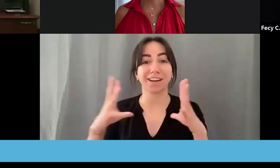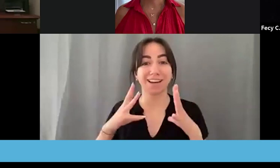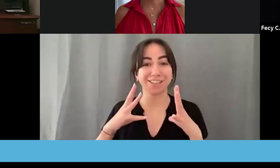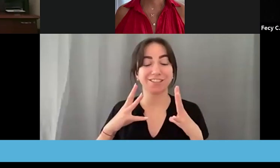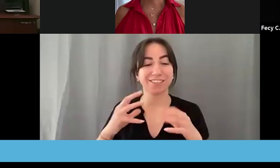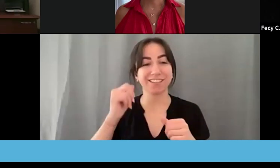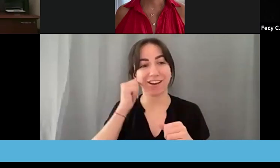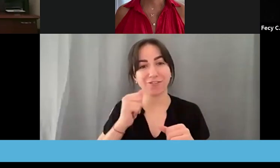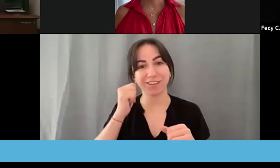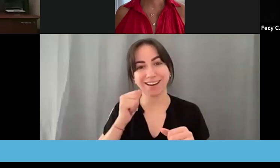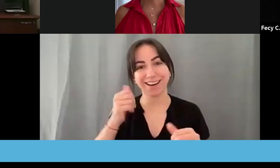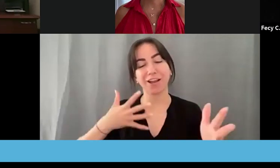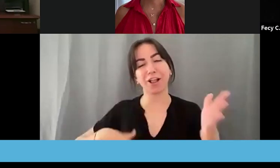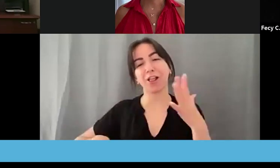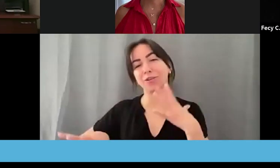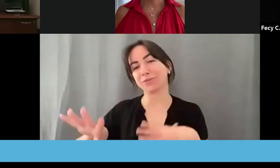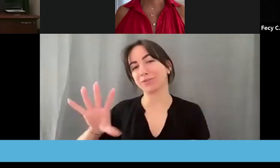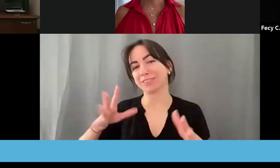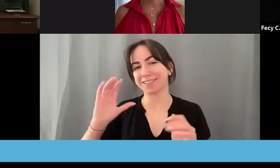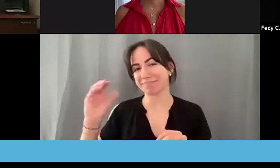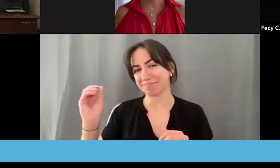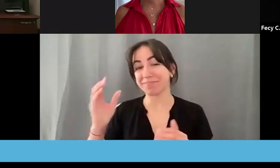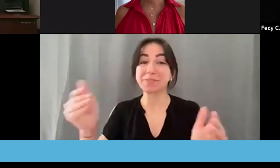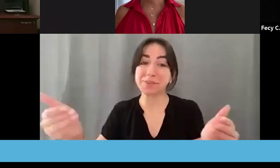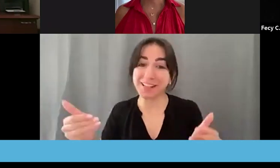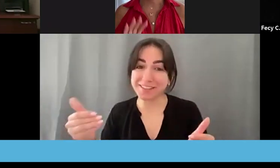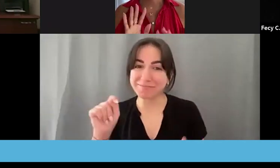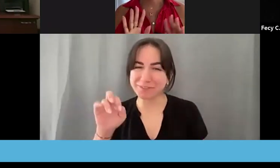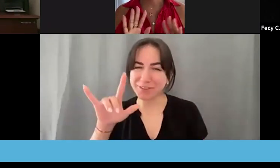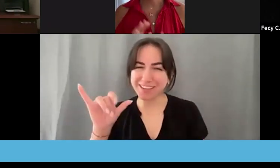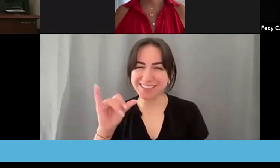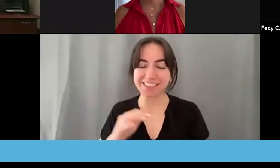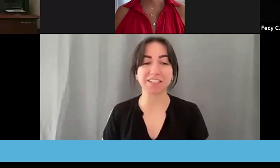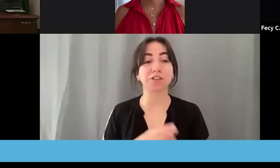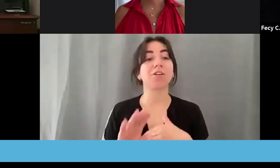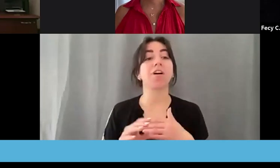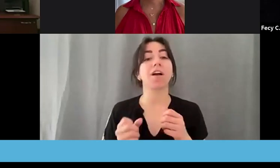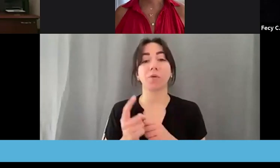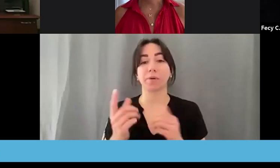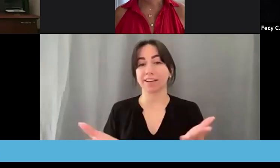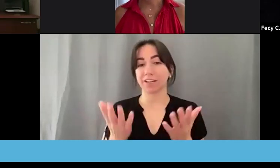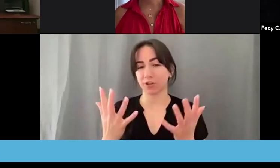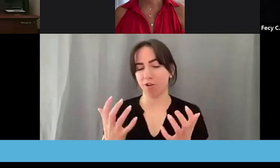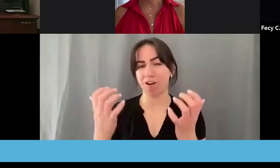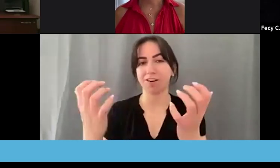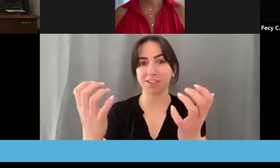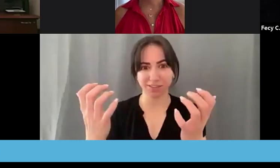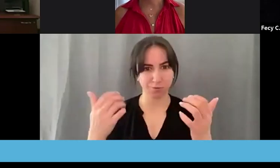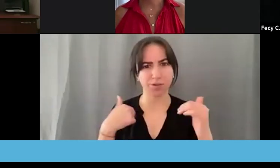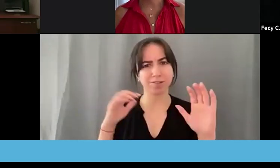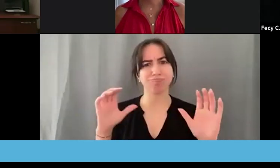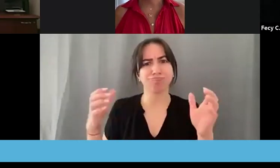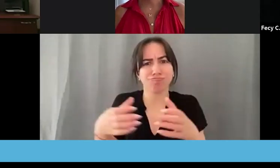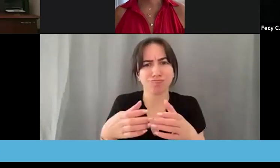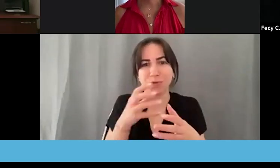everyday clothing line. So welcome, Tracy. So everybody in our audience, you can see here, we have gathered women